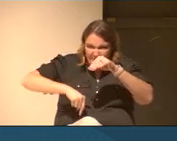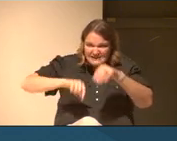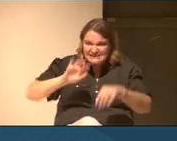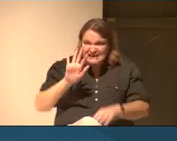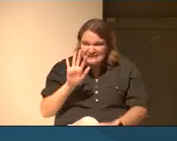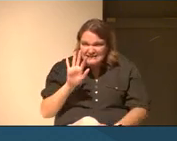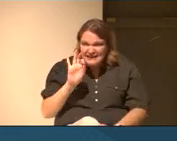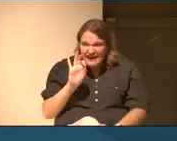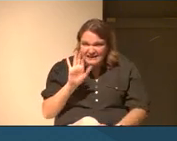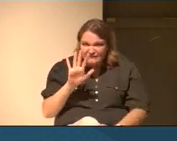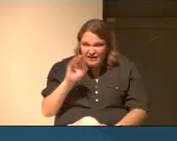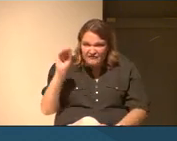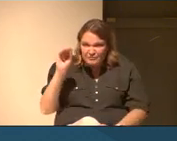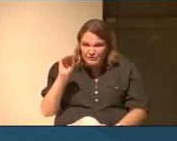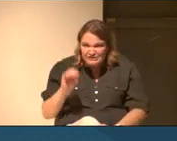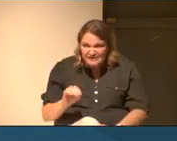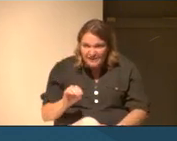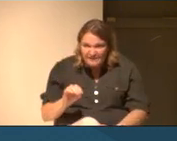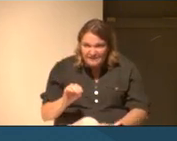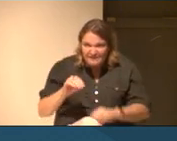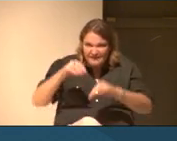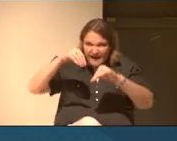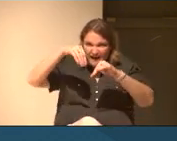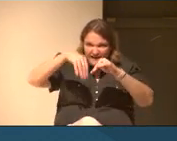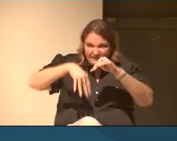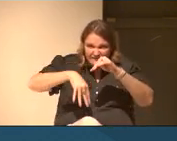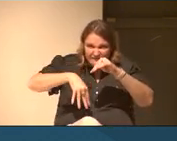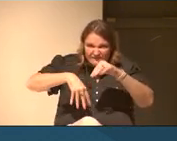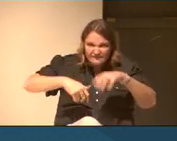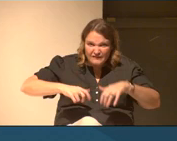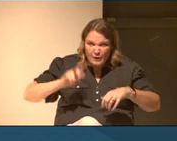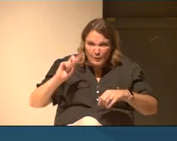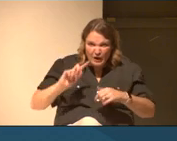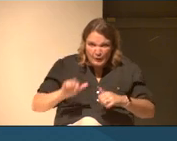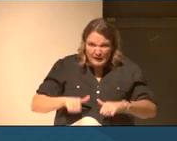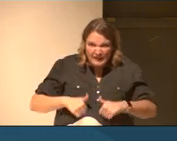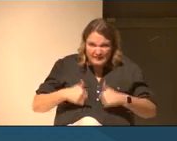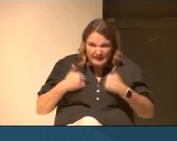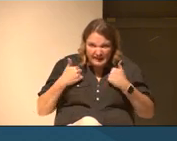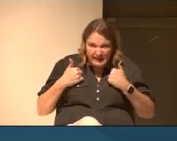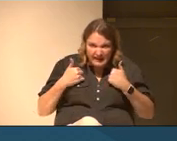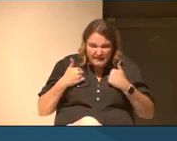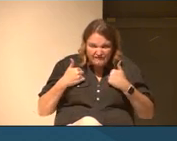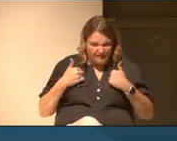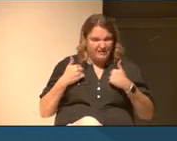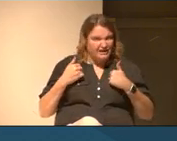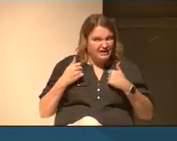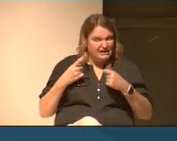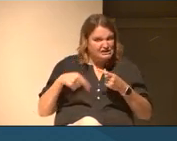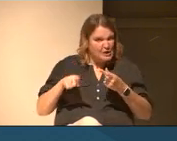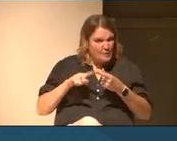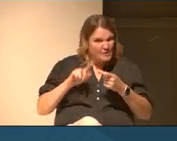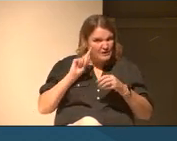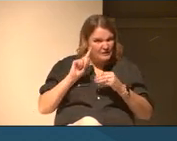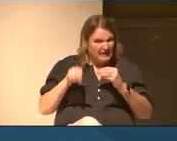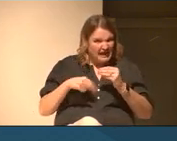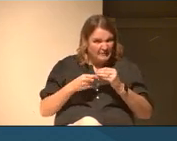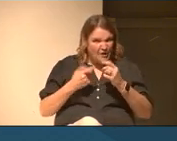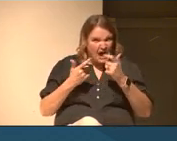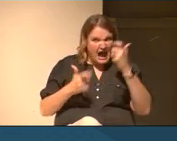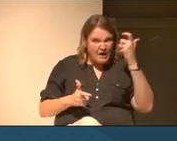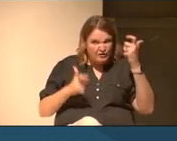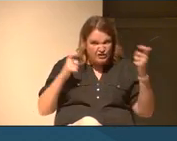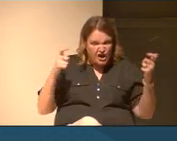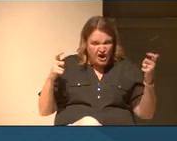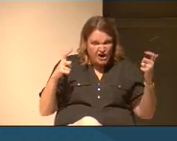95% of the habitable real estate. Now, you get a sense of wonder and awe when you think about how large the ocean is,